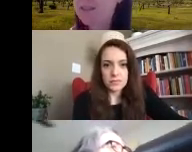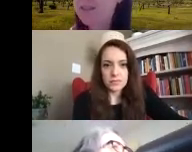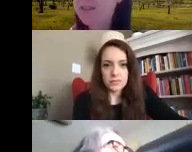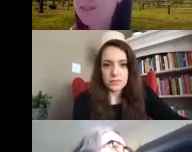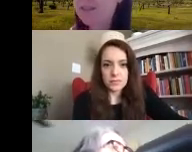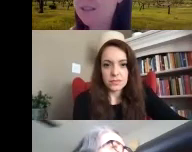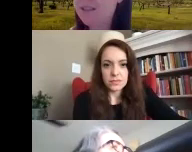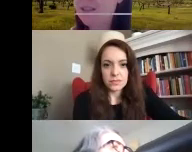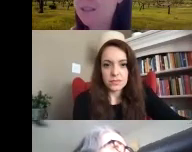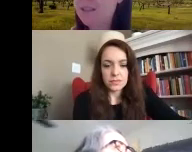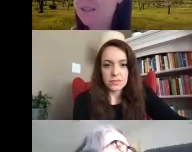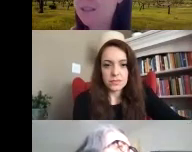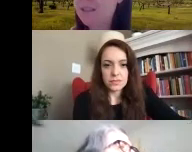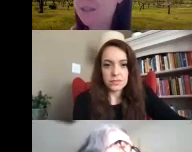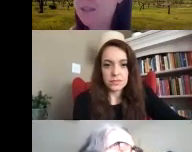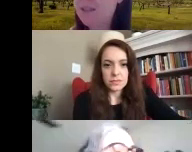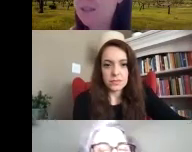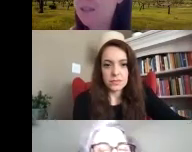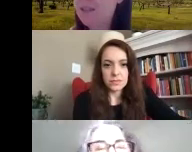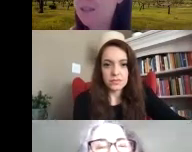a model. Next slide.